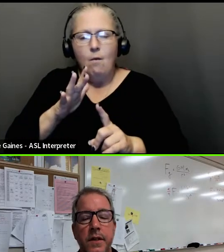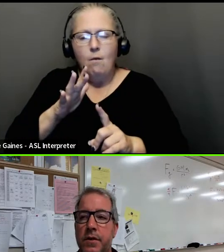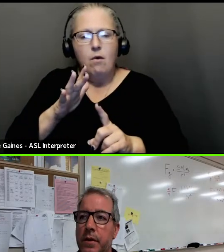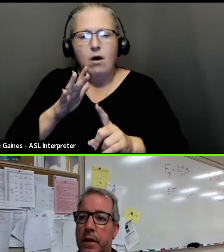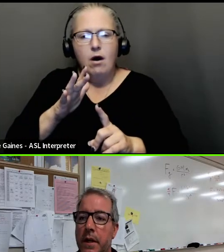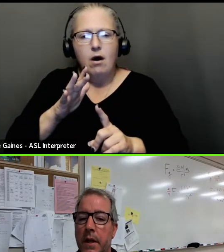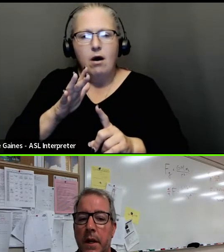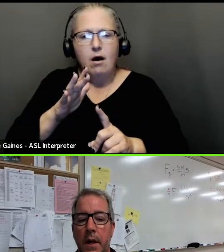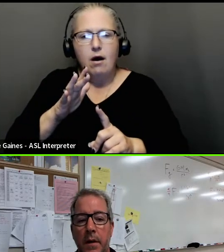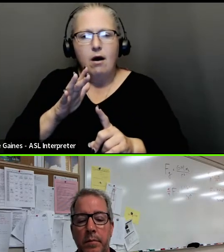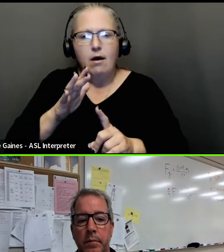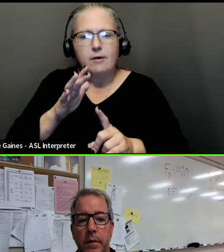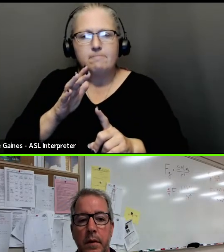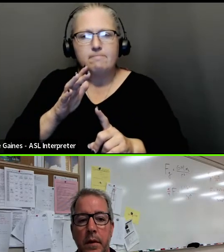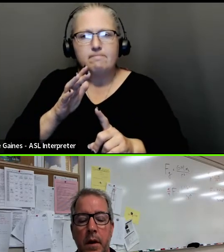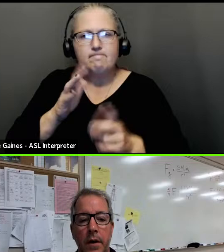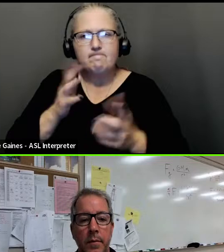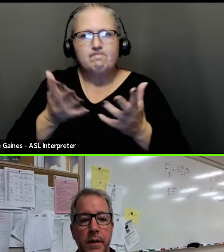kind of positional